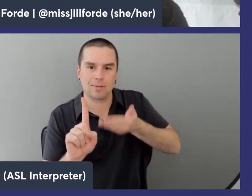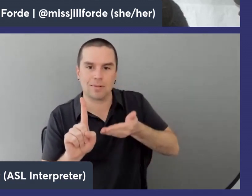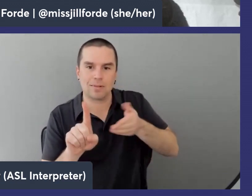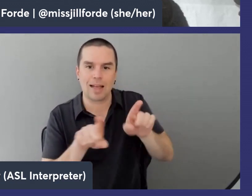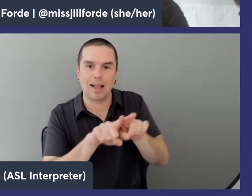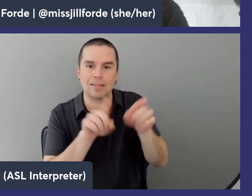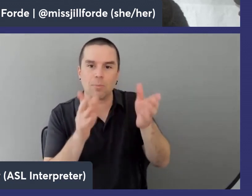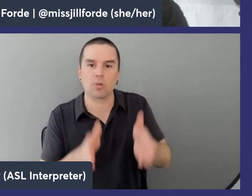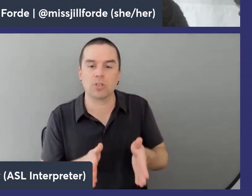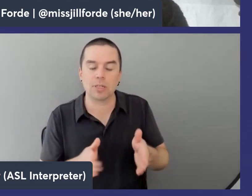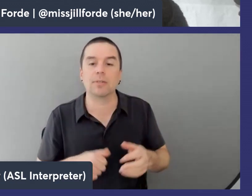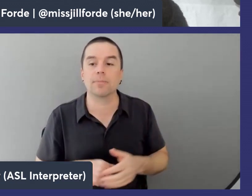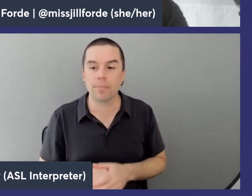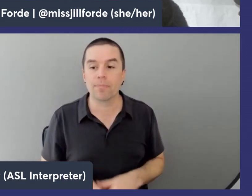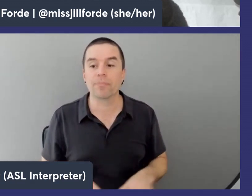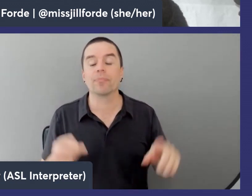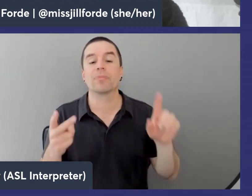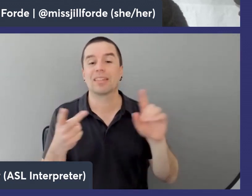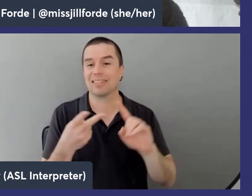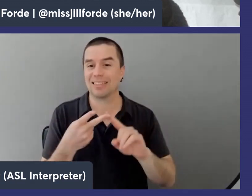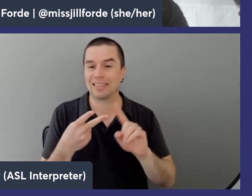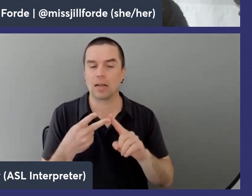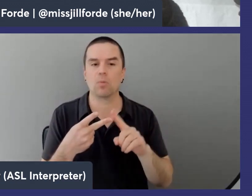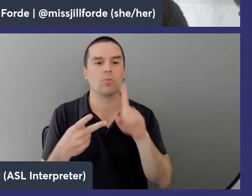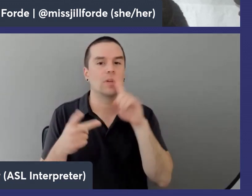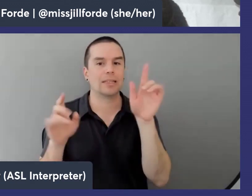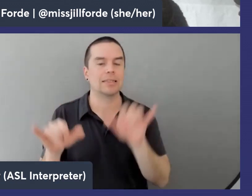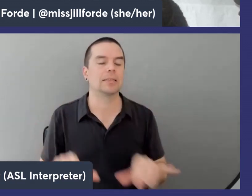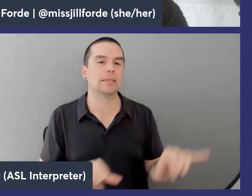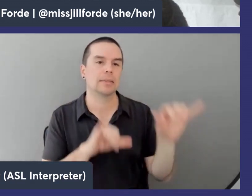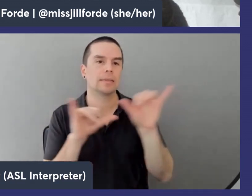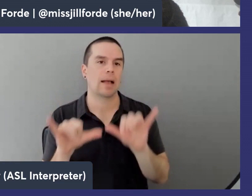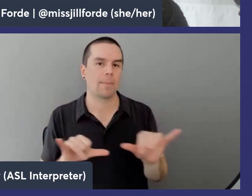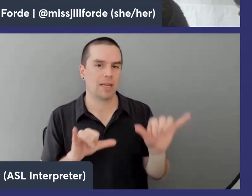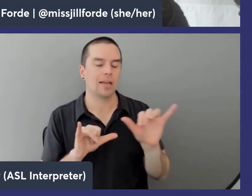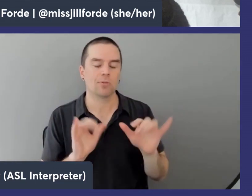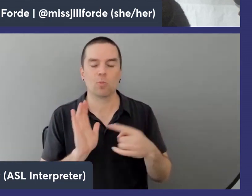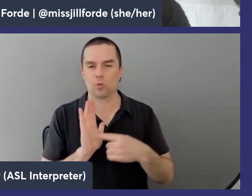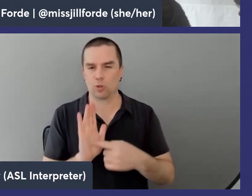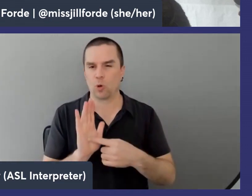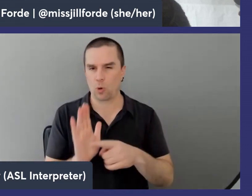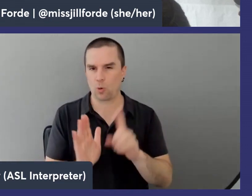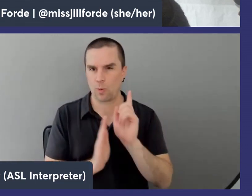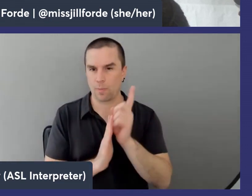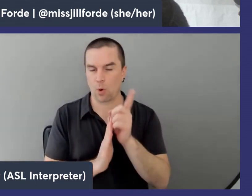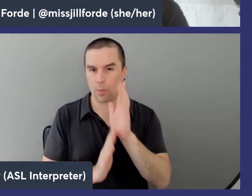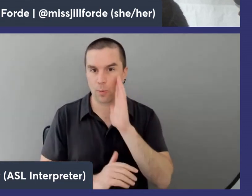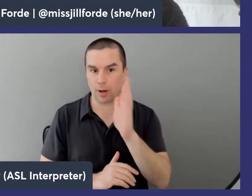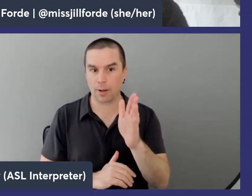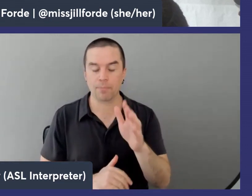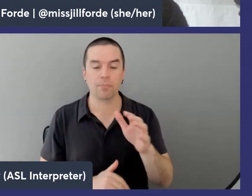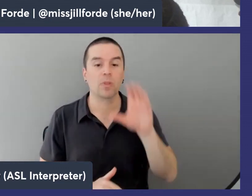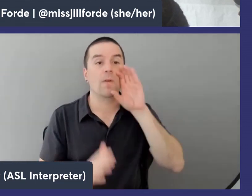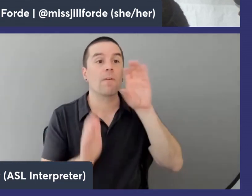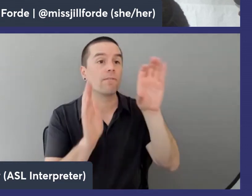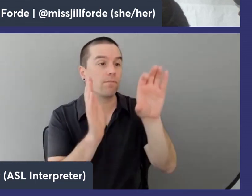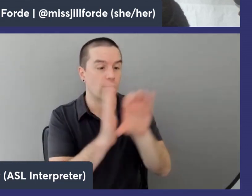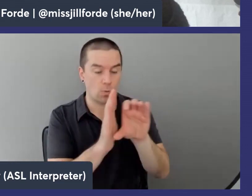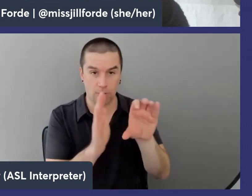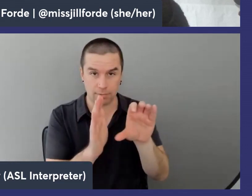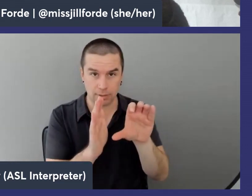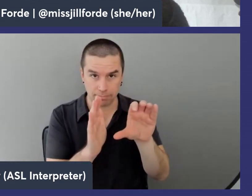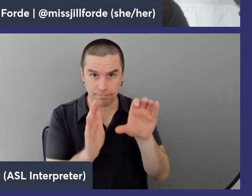one is a very common, kind of another really common one, which is actually what kind of we'll be demoing a little bit here in a moment, is fraud graphs, looking at